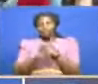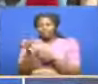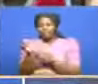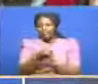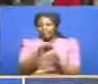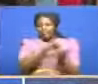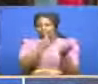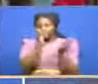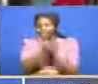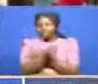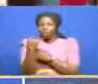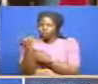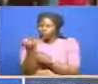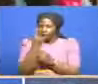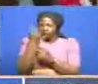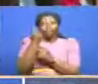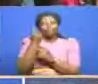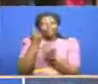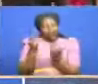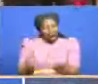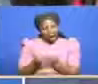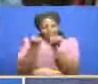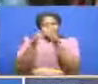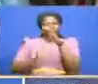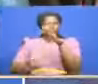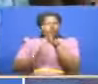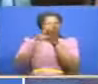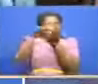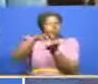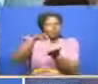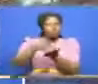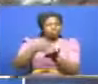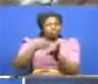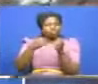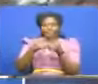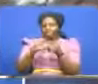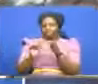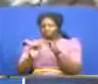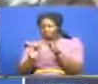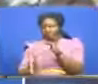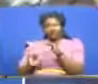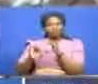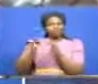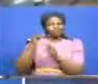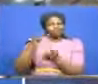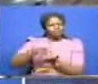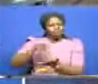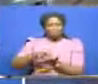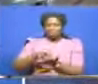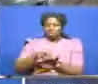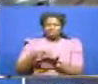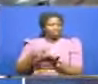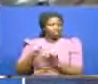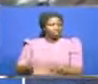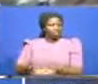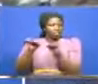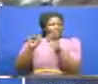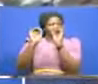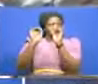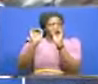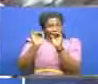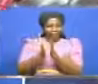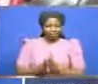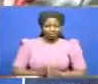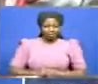been effected at the top level at the expense of junior staff. Injustice ya kutoka 2012. Yes. Office ya